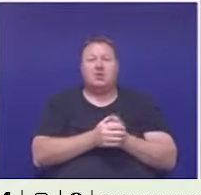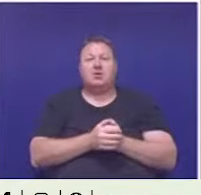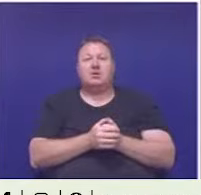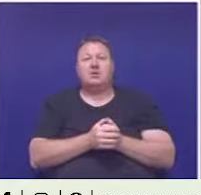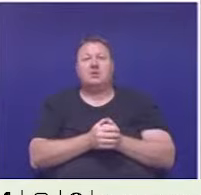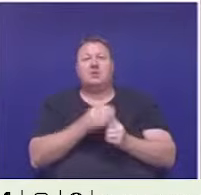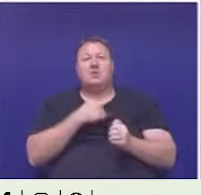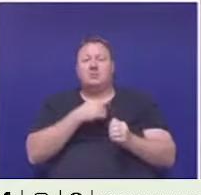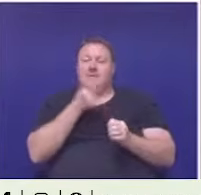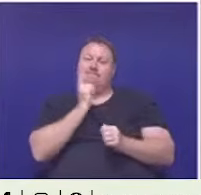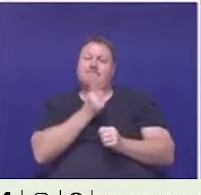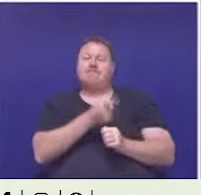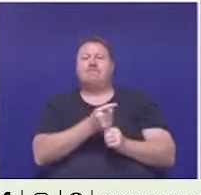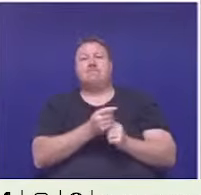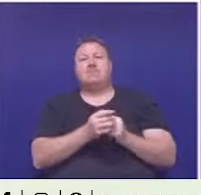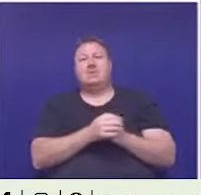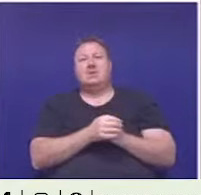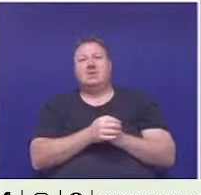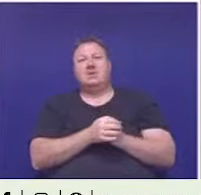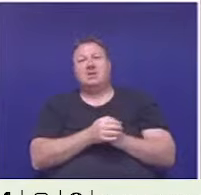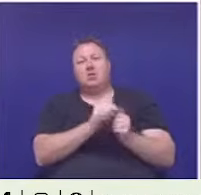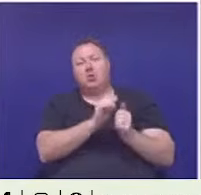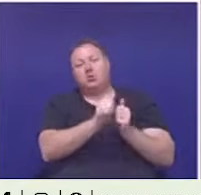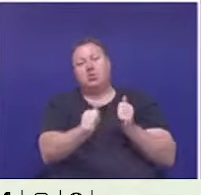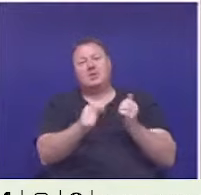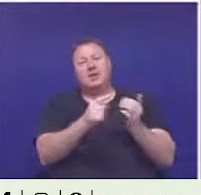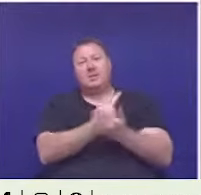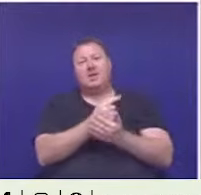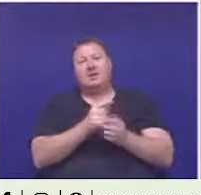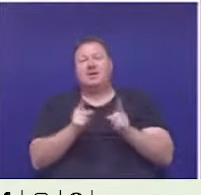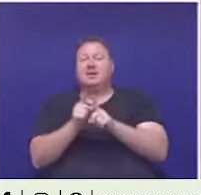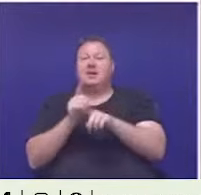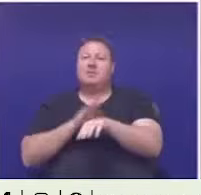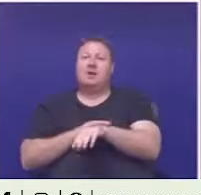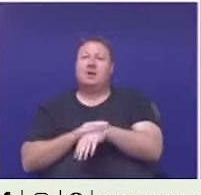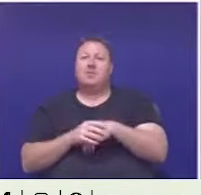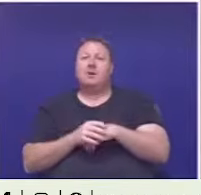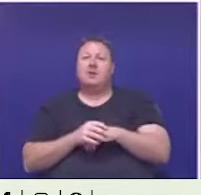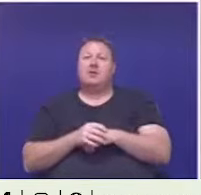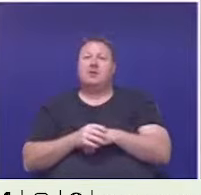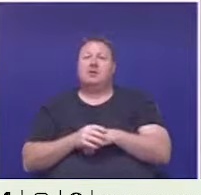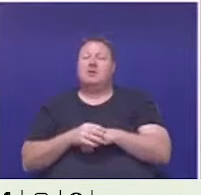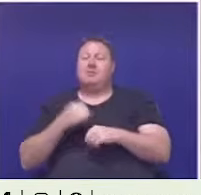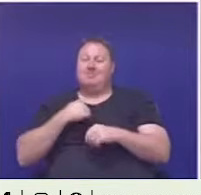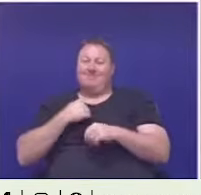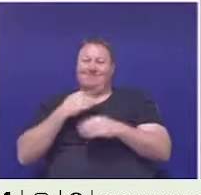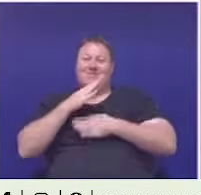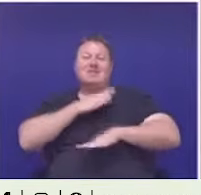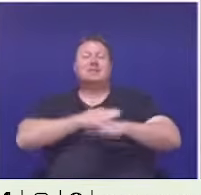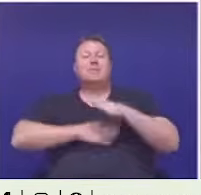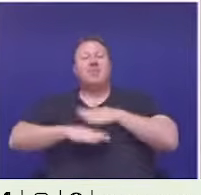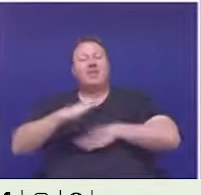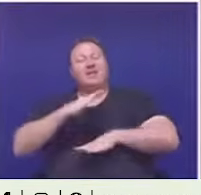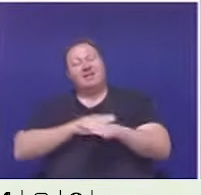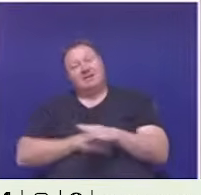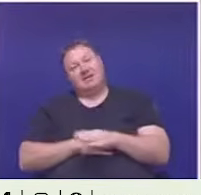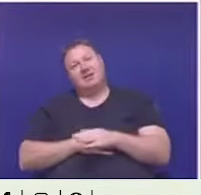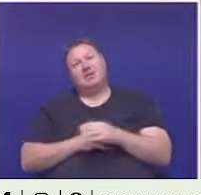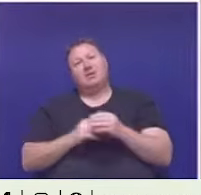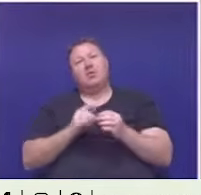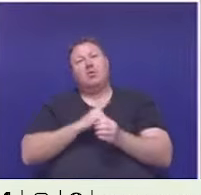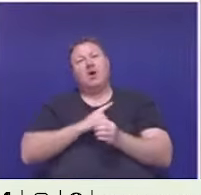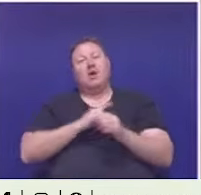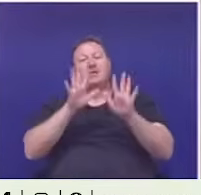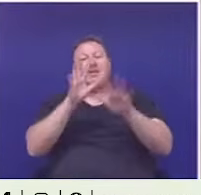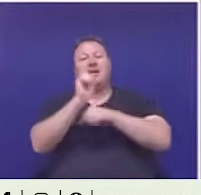financial management, well, then the consequences must follow. But at the same time, I am also sympathetic because about a